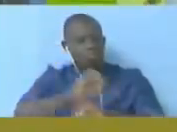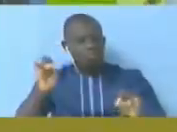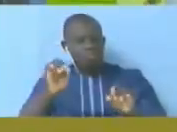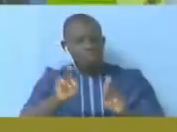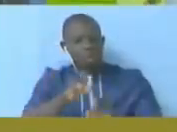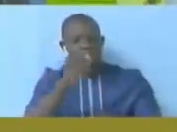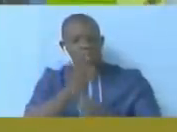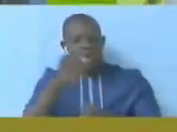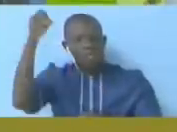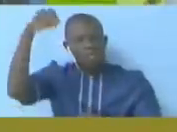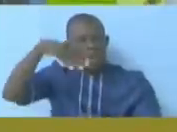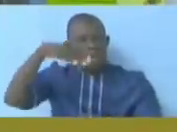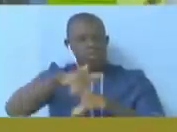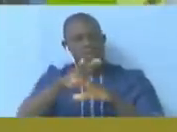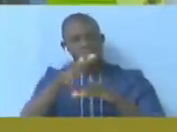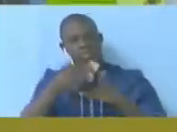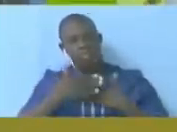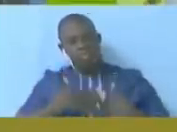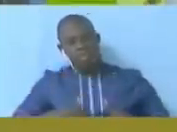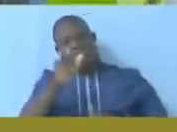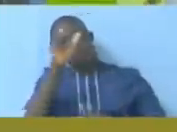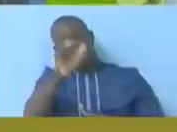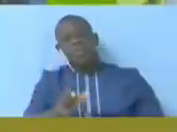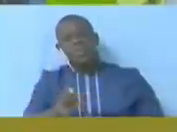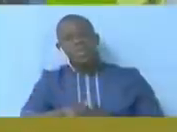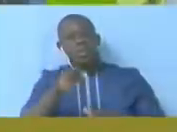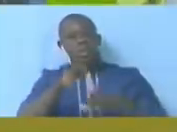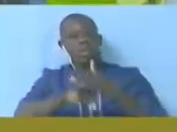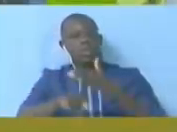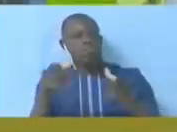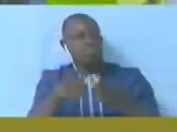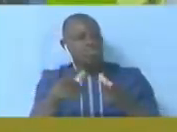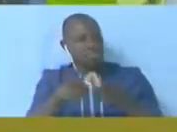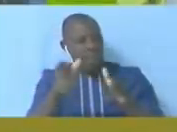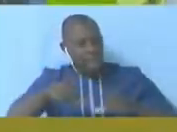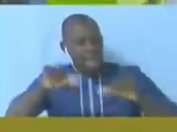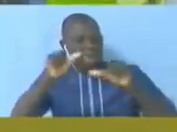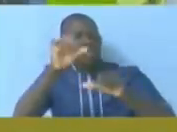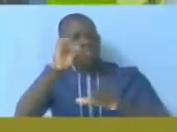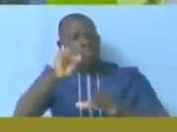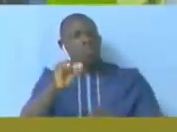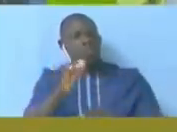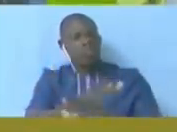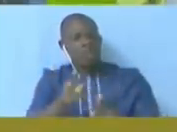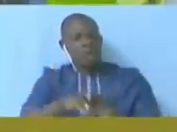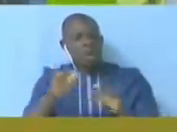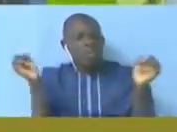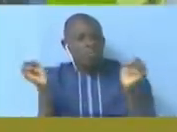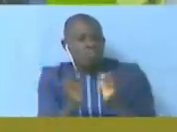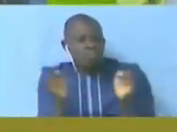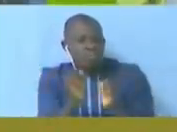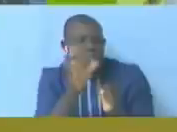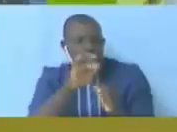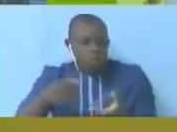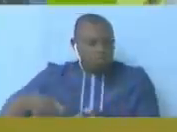Ya shokani mkurangala. In her private part. Cold water poured over her.